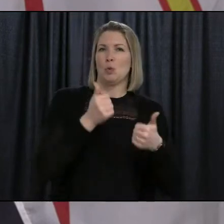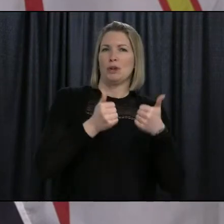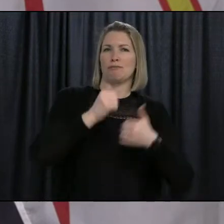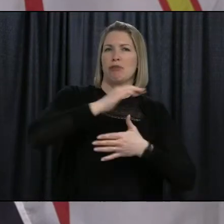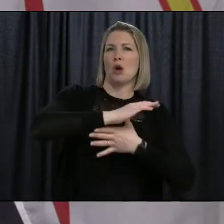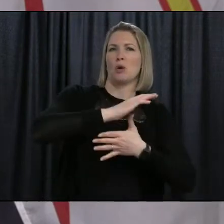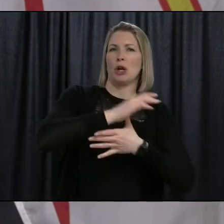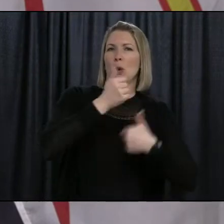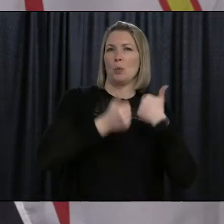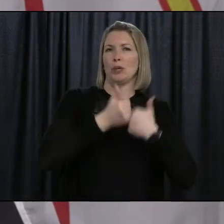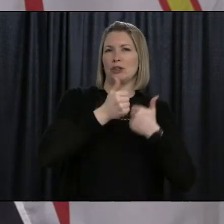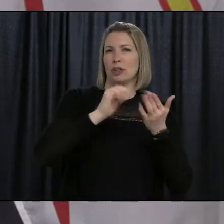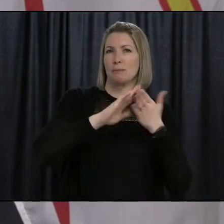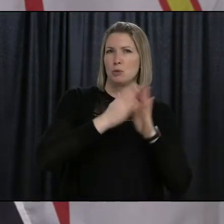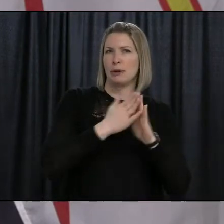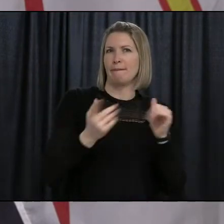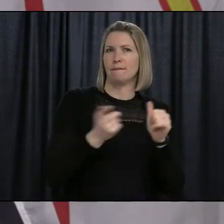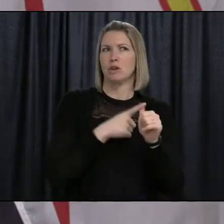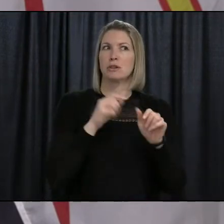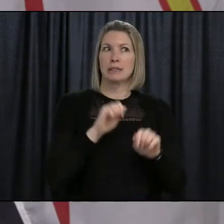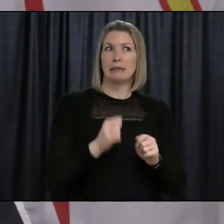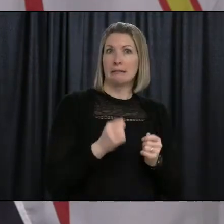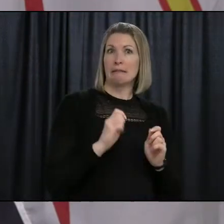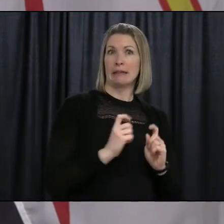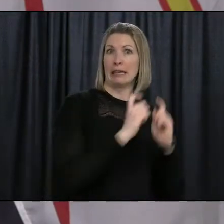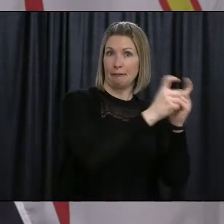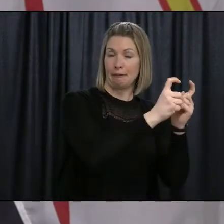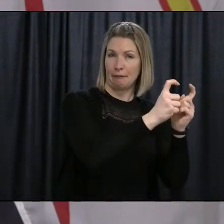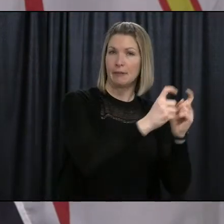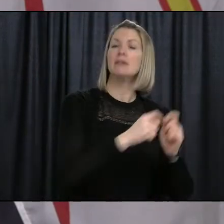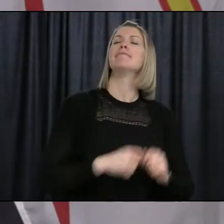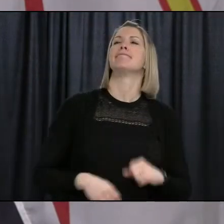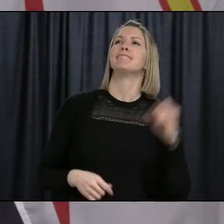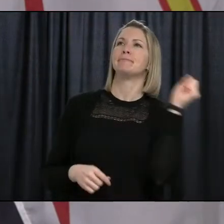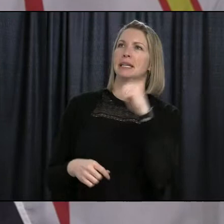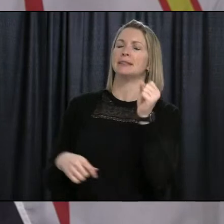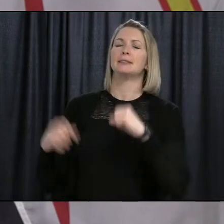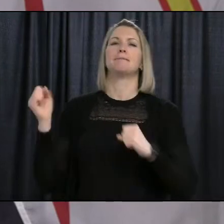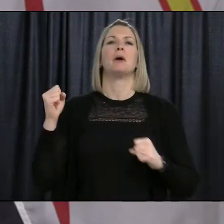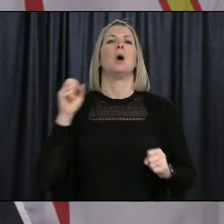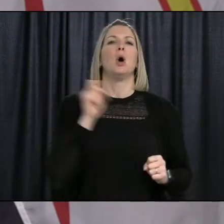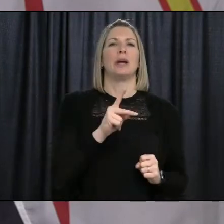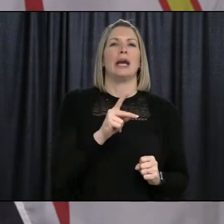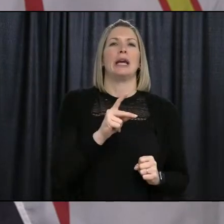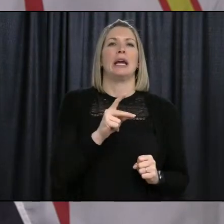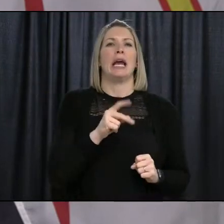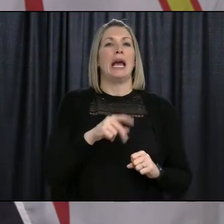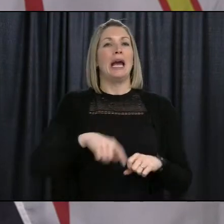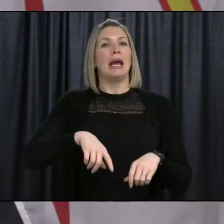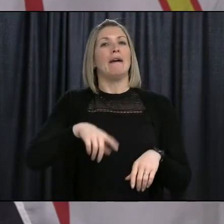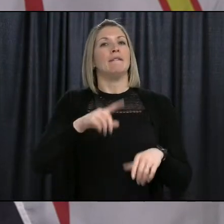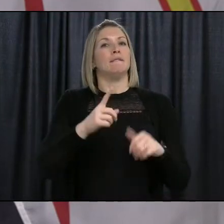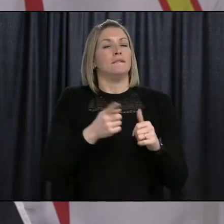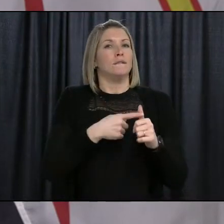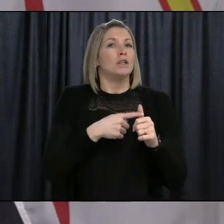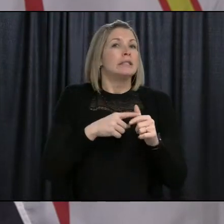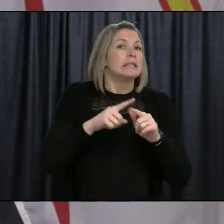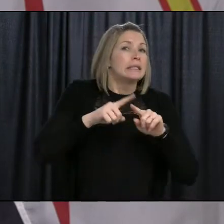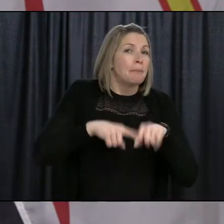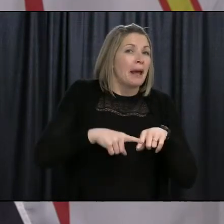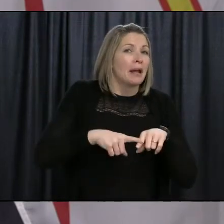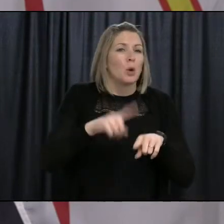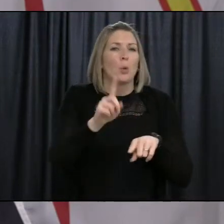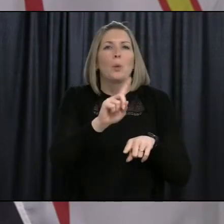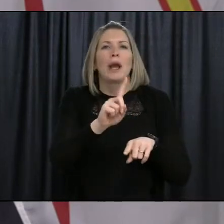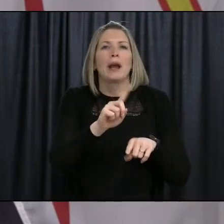some Indigenous communities, we've gone in and because of their remote and isolated situation, we've had to go in and we've given